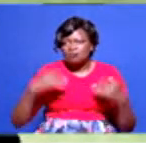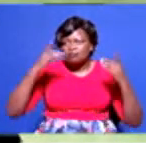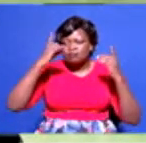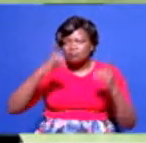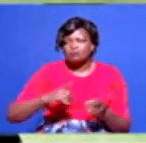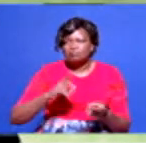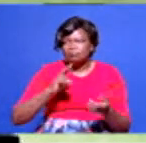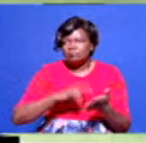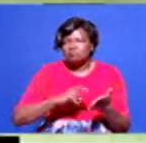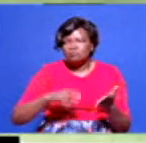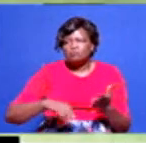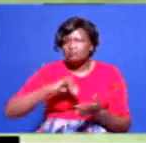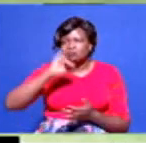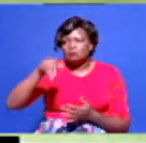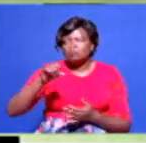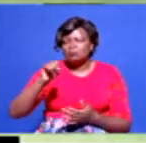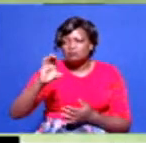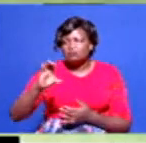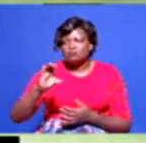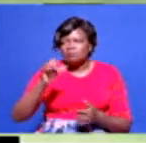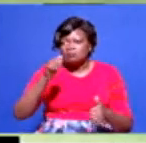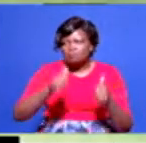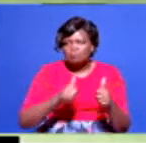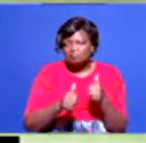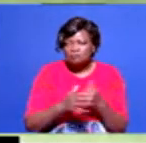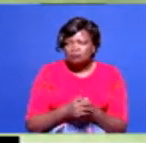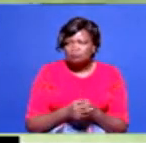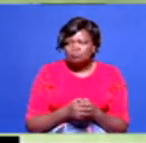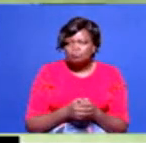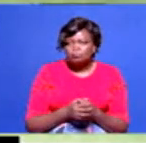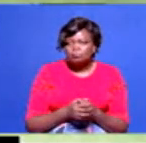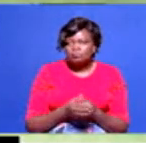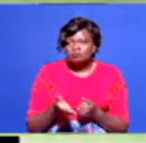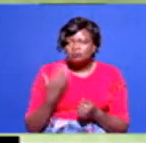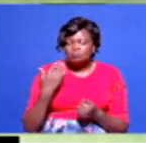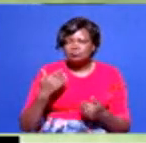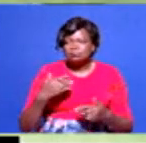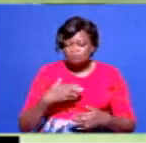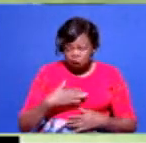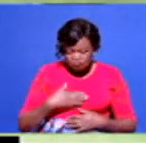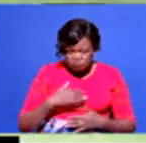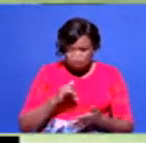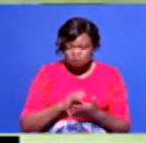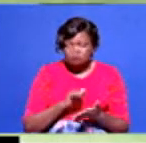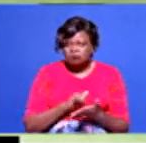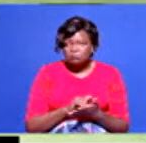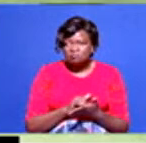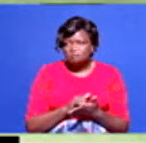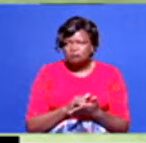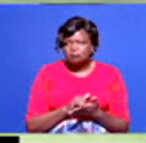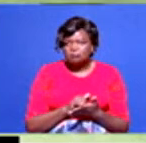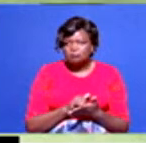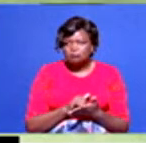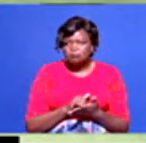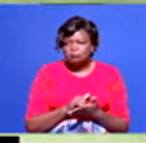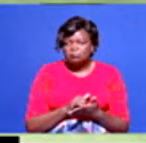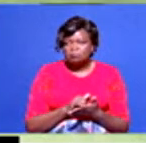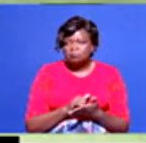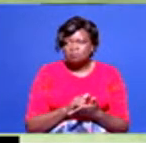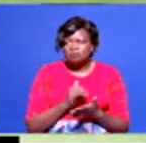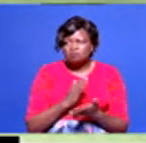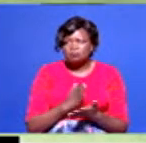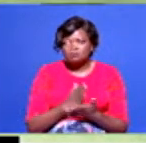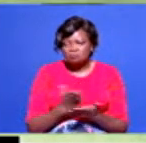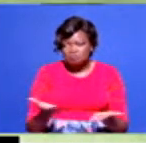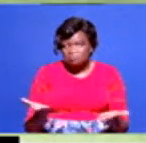Judicial Service Commission, which I had the honor that he, undeserved honor, that he appointed me to